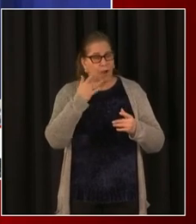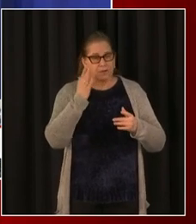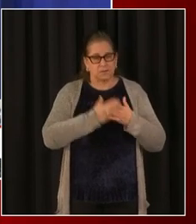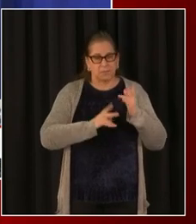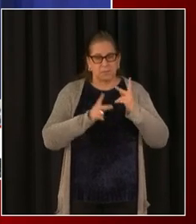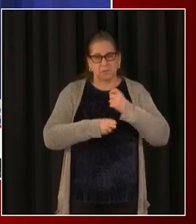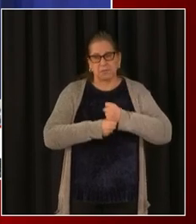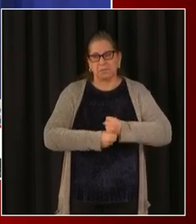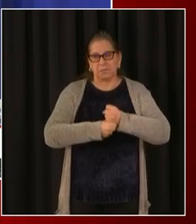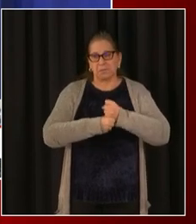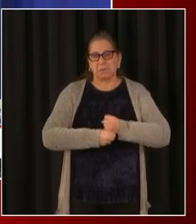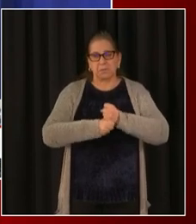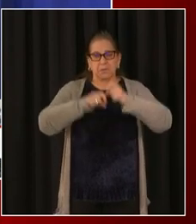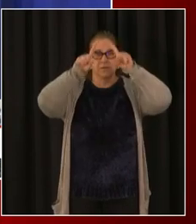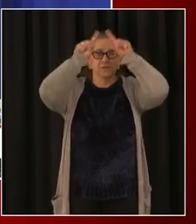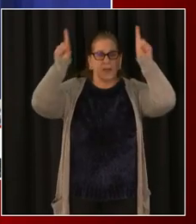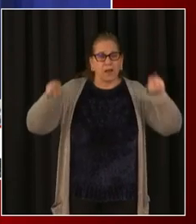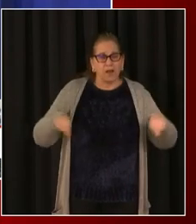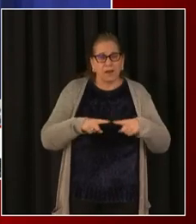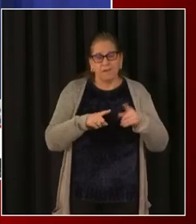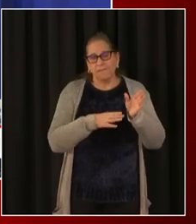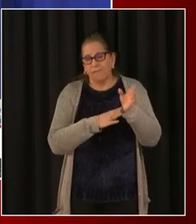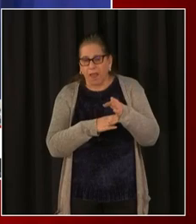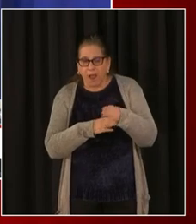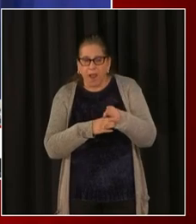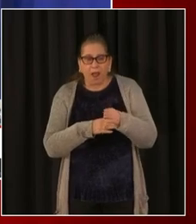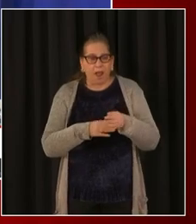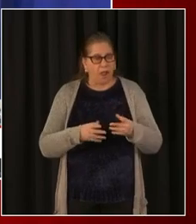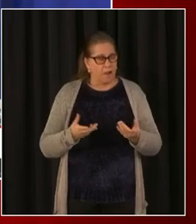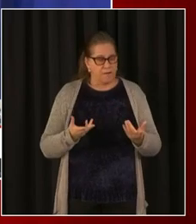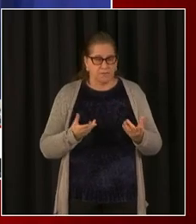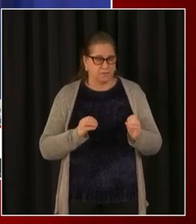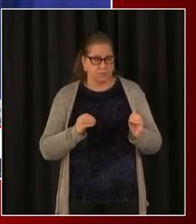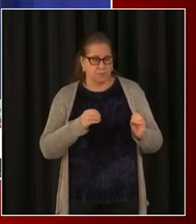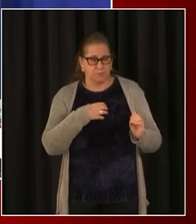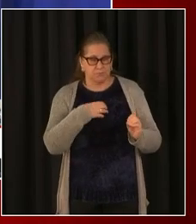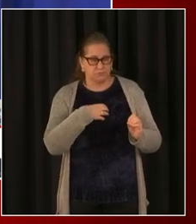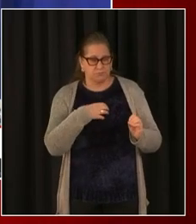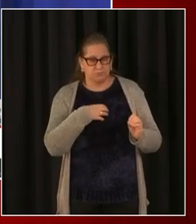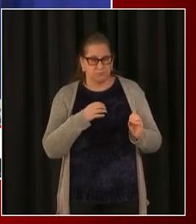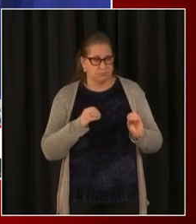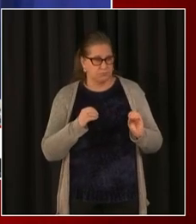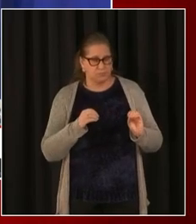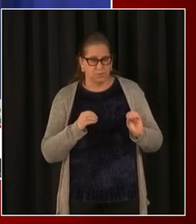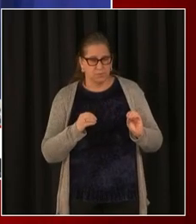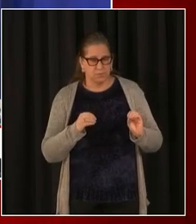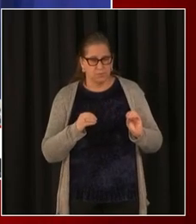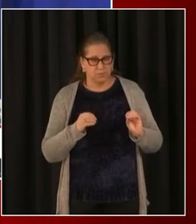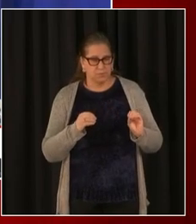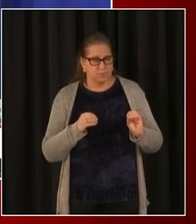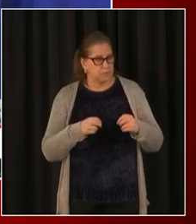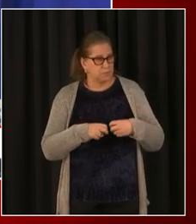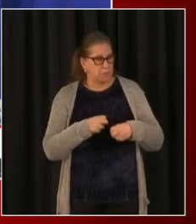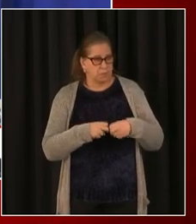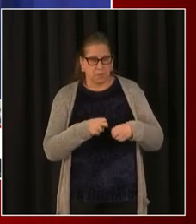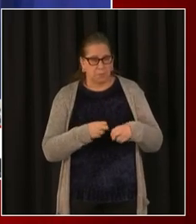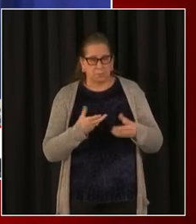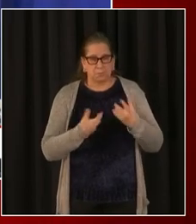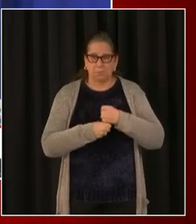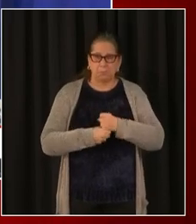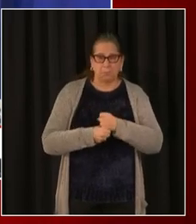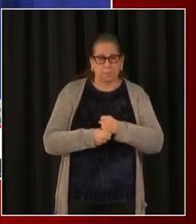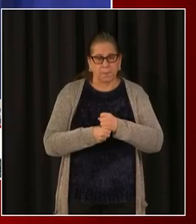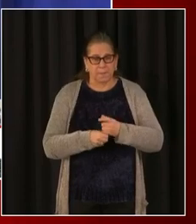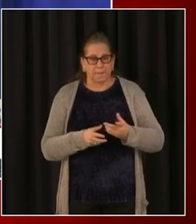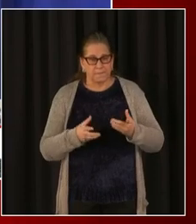that at this time. Obviously, we're very concerned about our communities. We had MPD members still, while dealing with